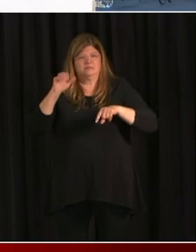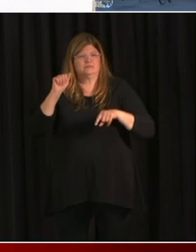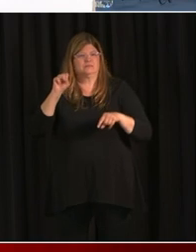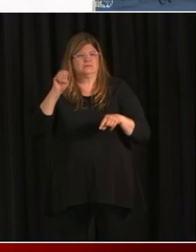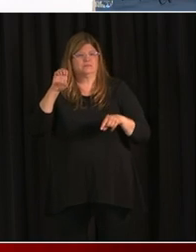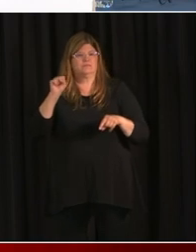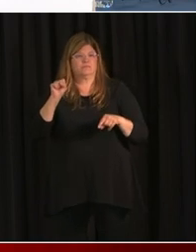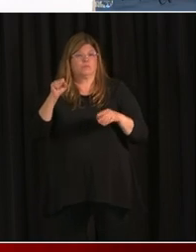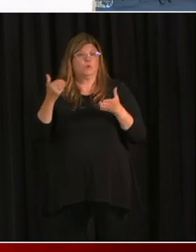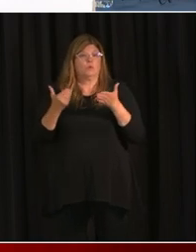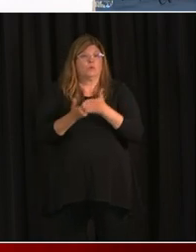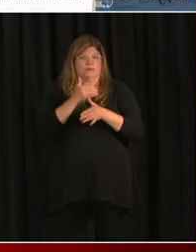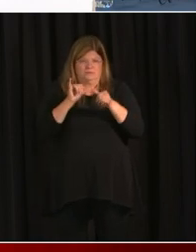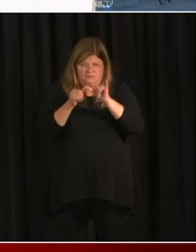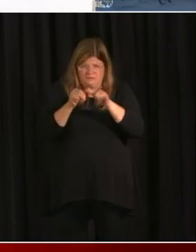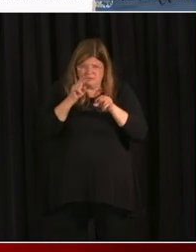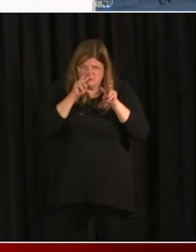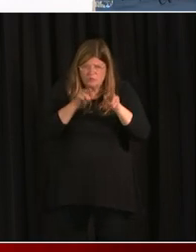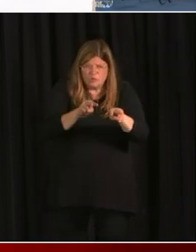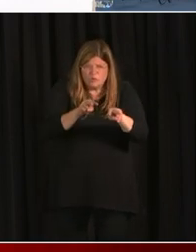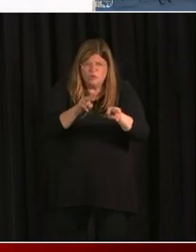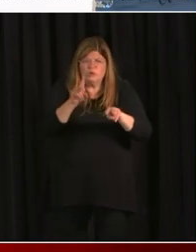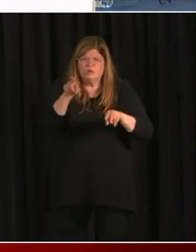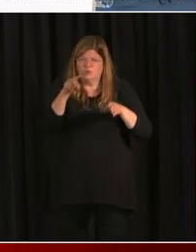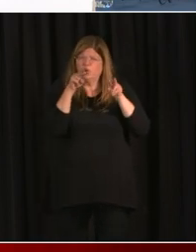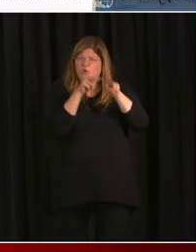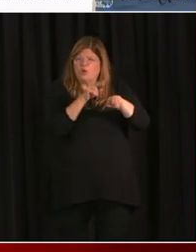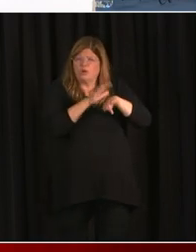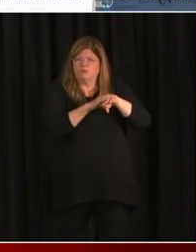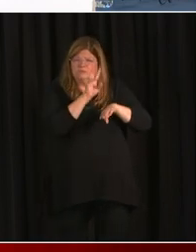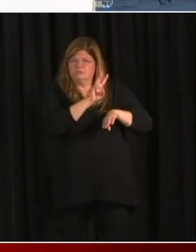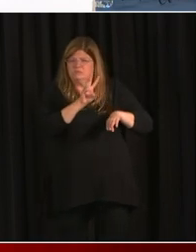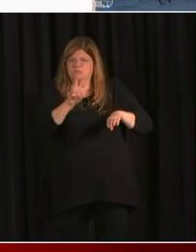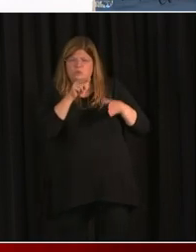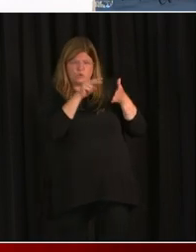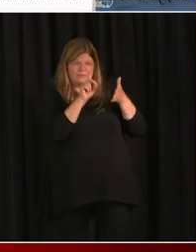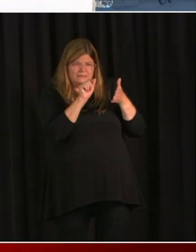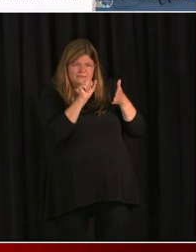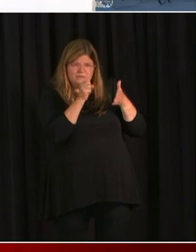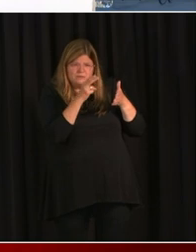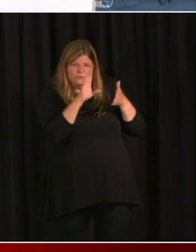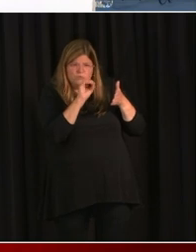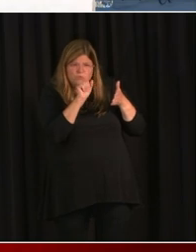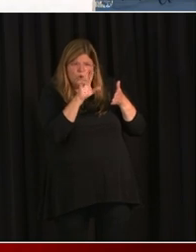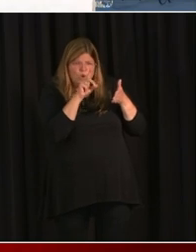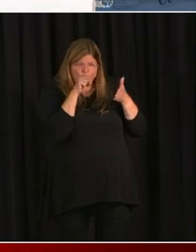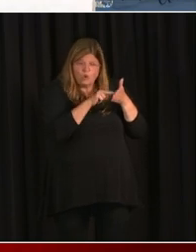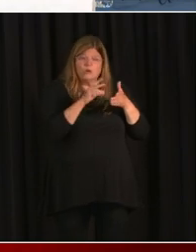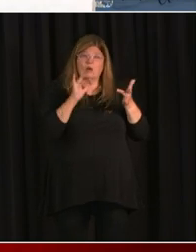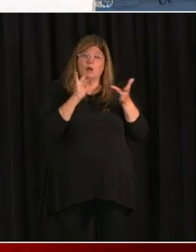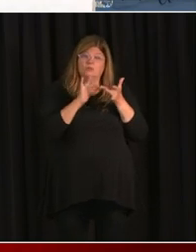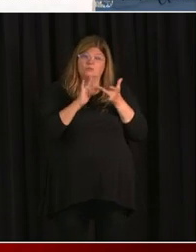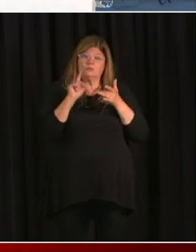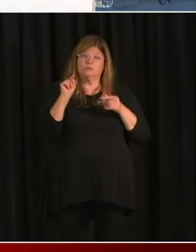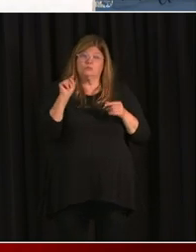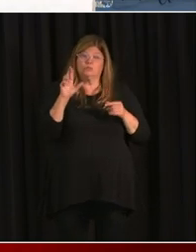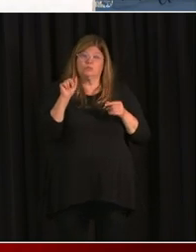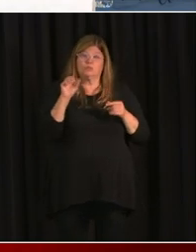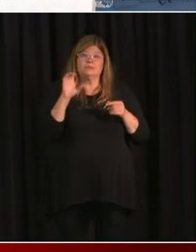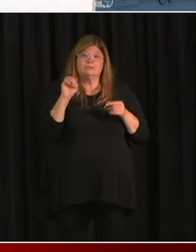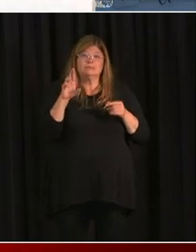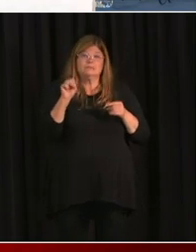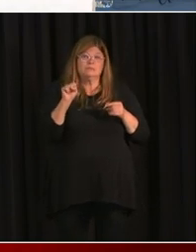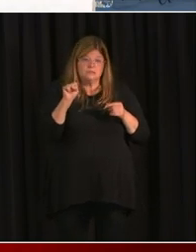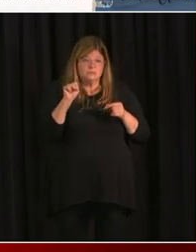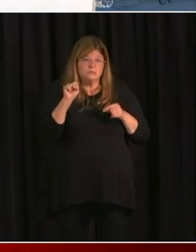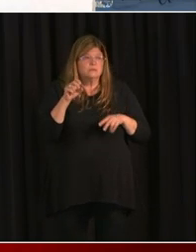it on the dashboard under our contact tracing. If we go to the next slide, there are some things that we're